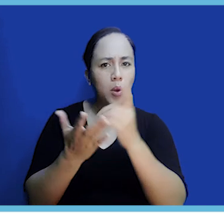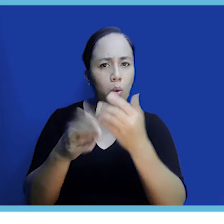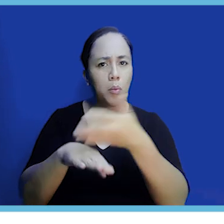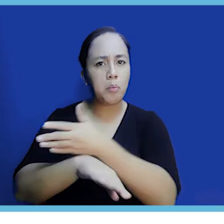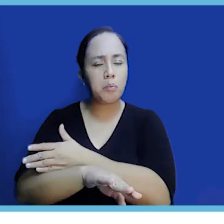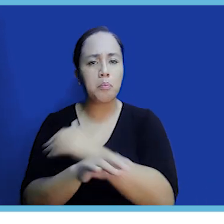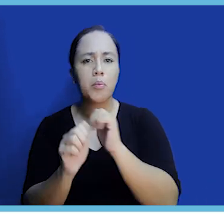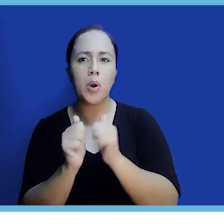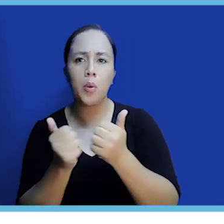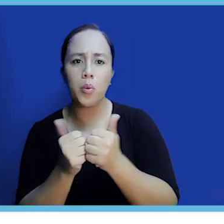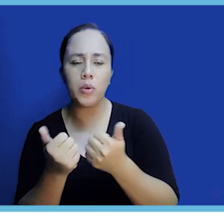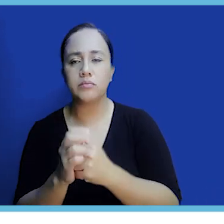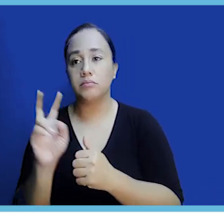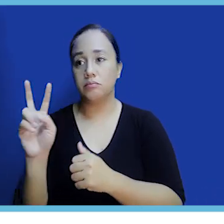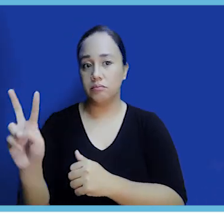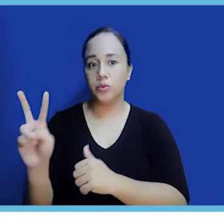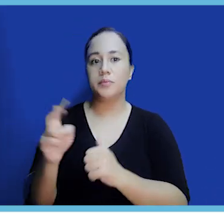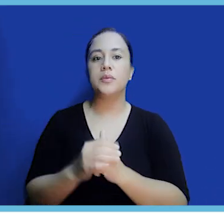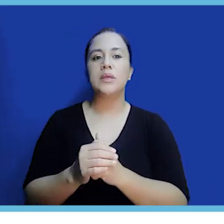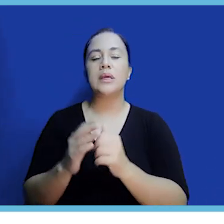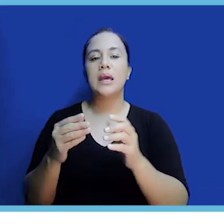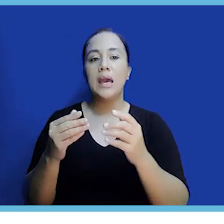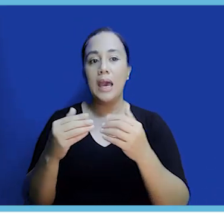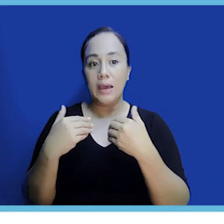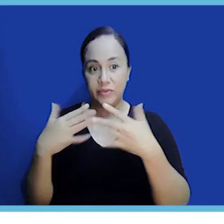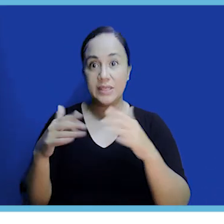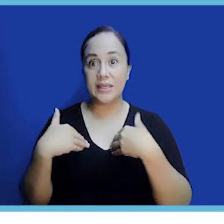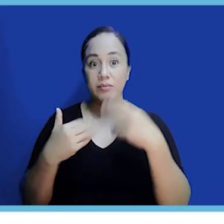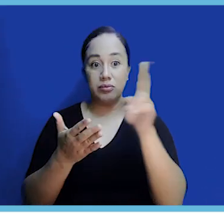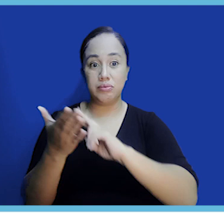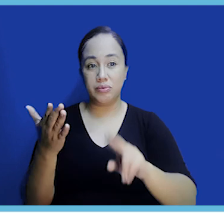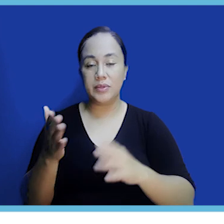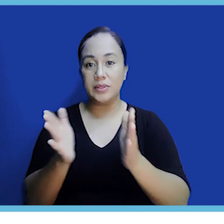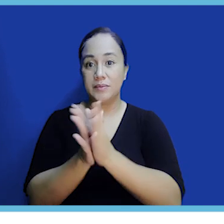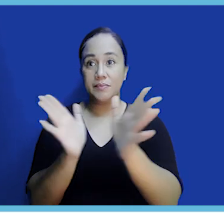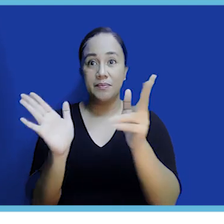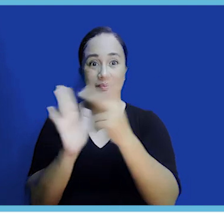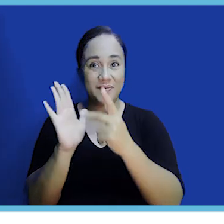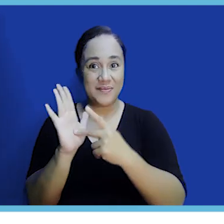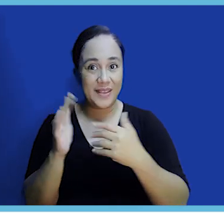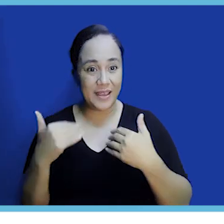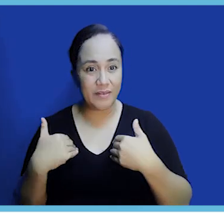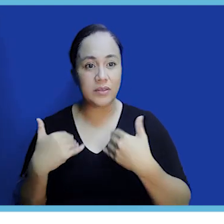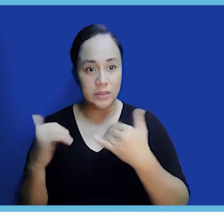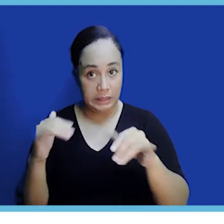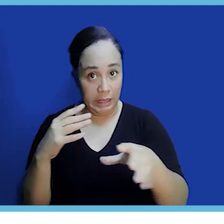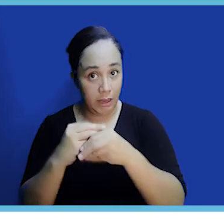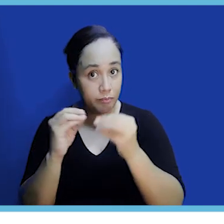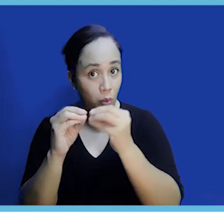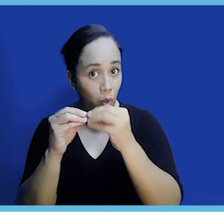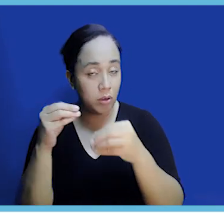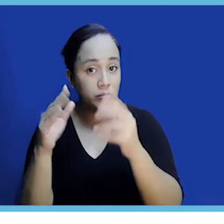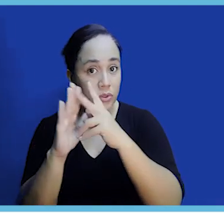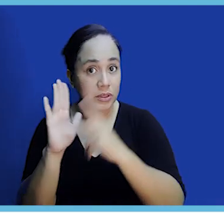you design or improve it? 2. Given the current UNCRPD general principles, will you